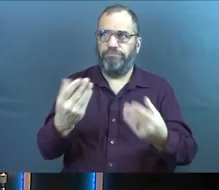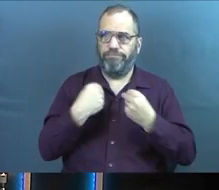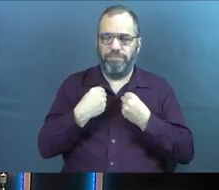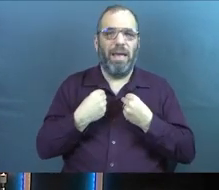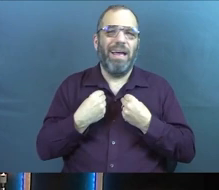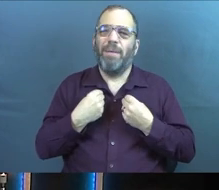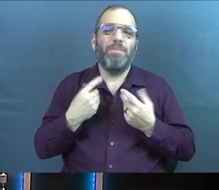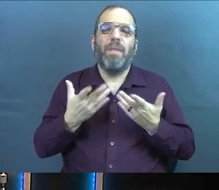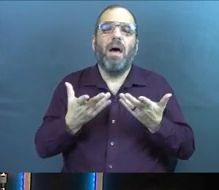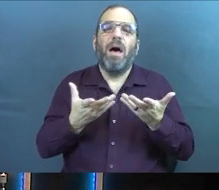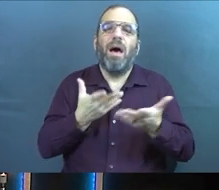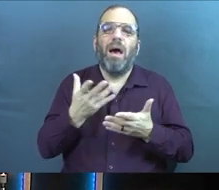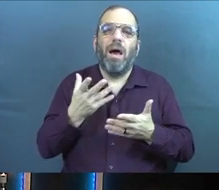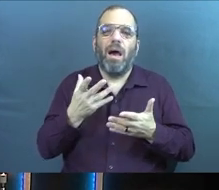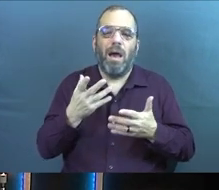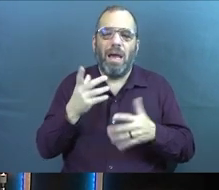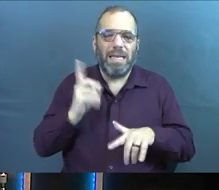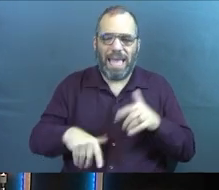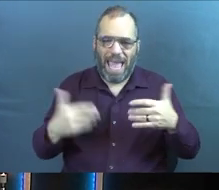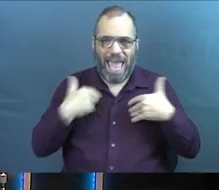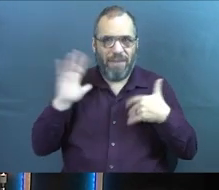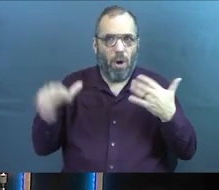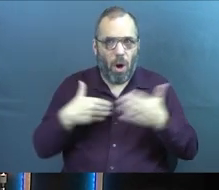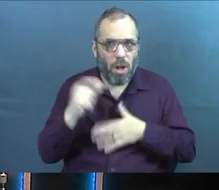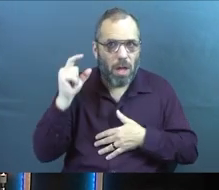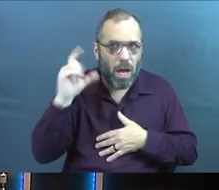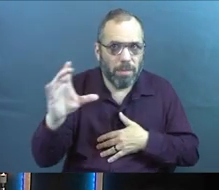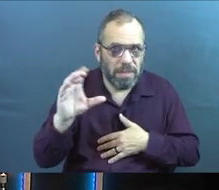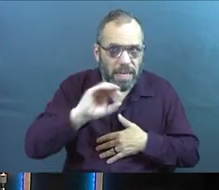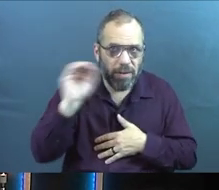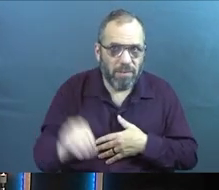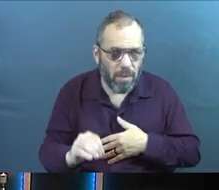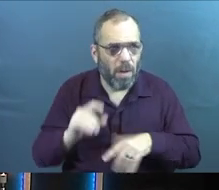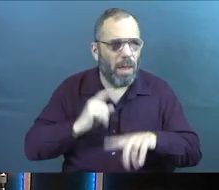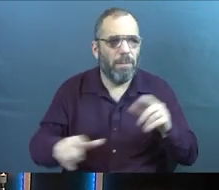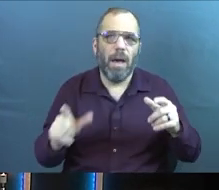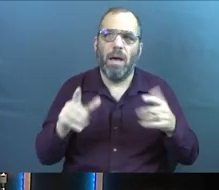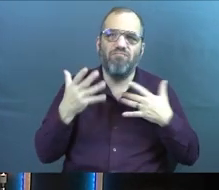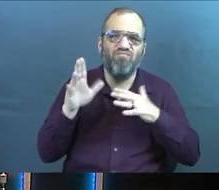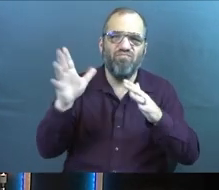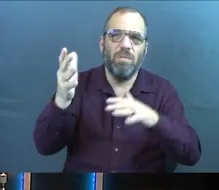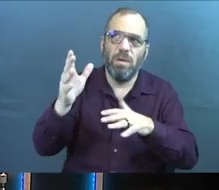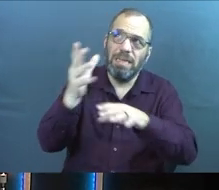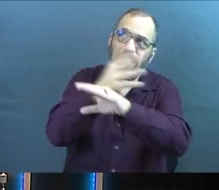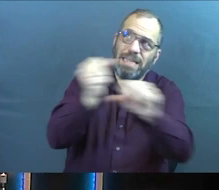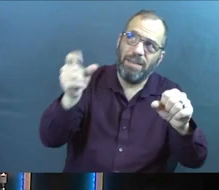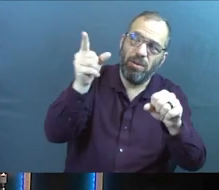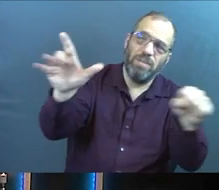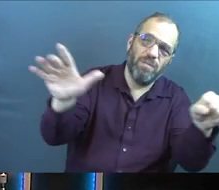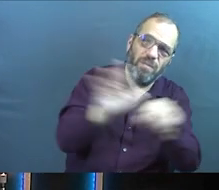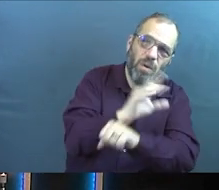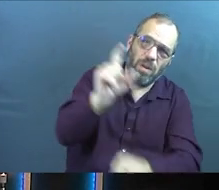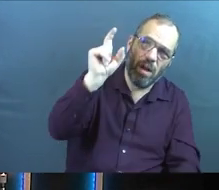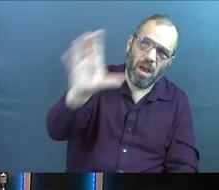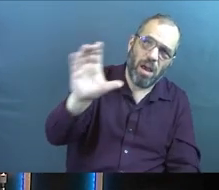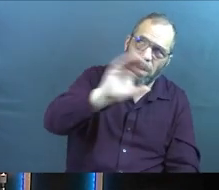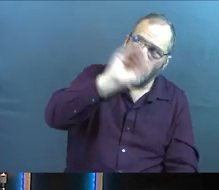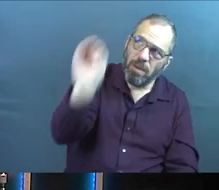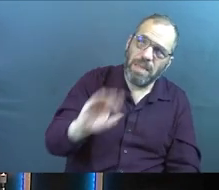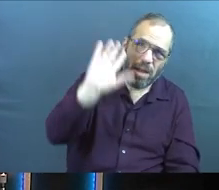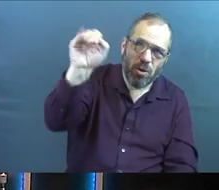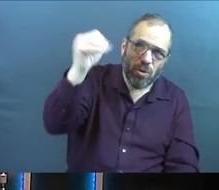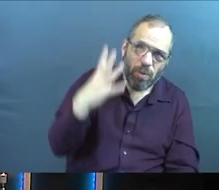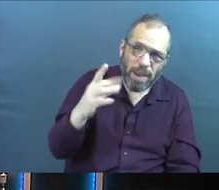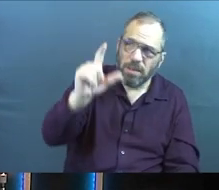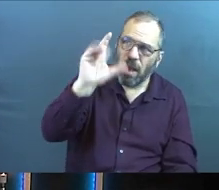We're not capable of obtaining 100% of both as human beings, but praise God, we have a Savior who is. He is 100%